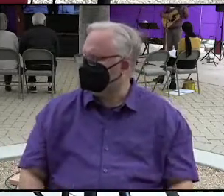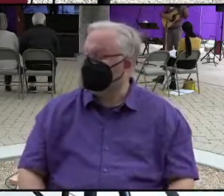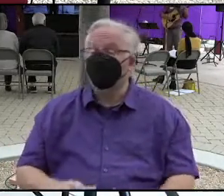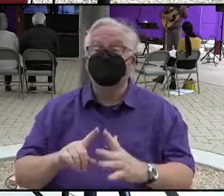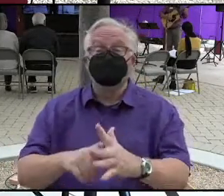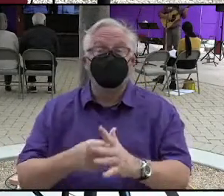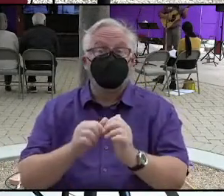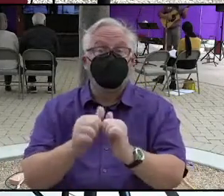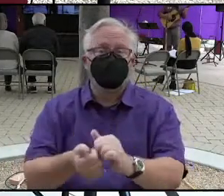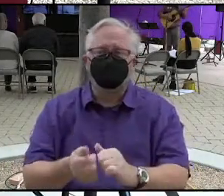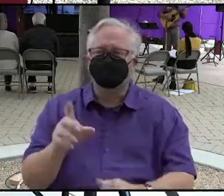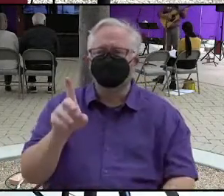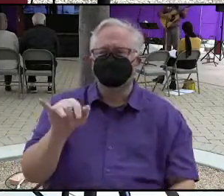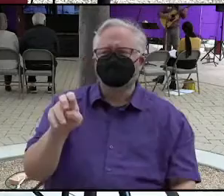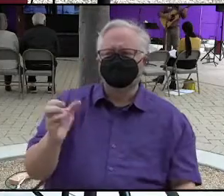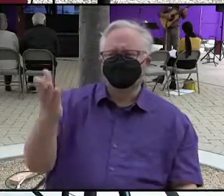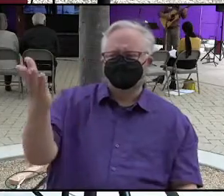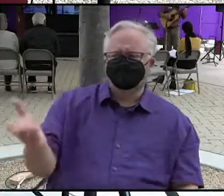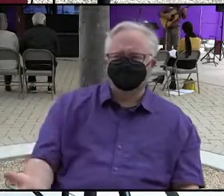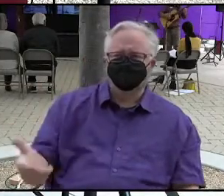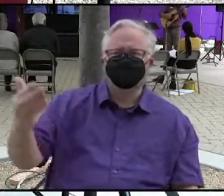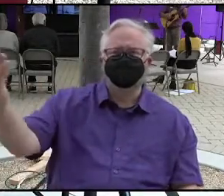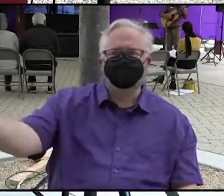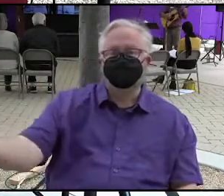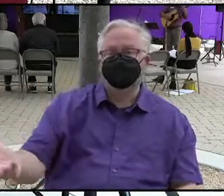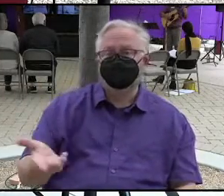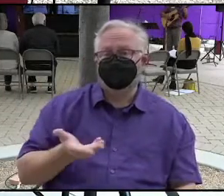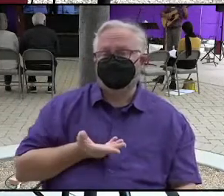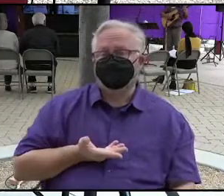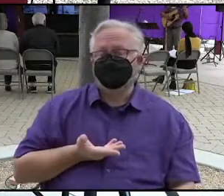I'll start by inviting